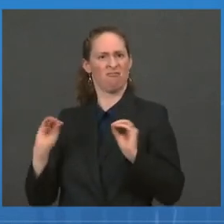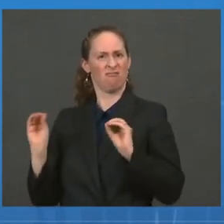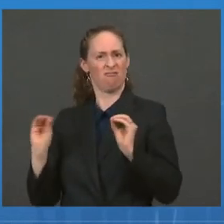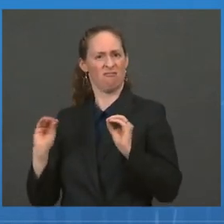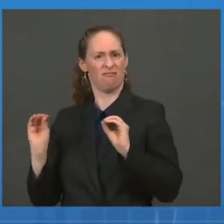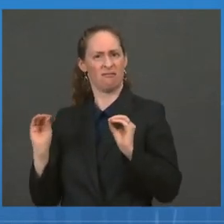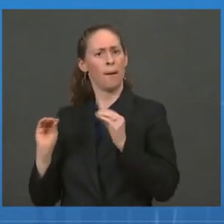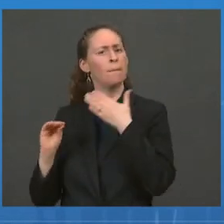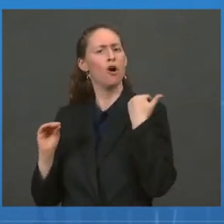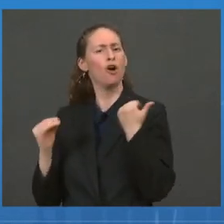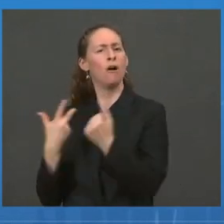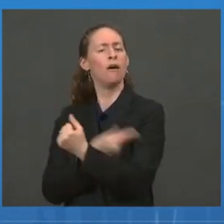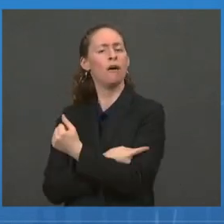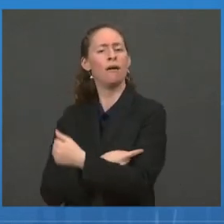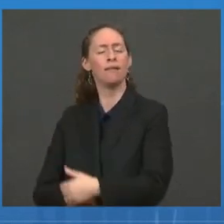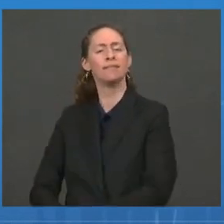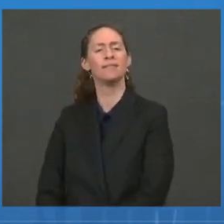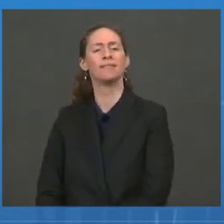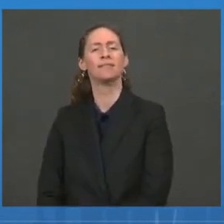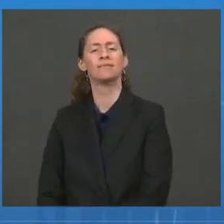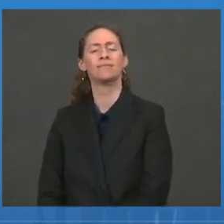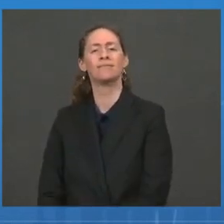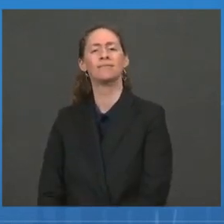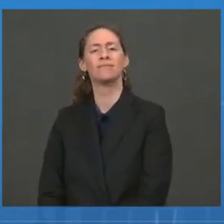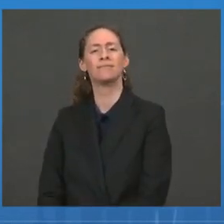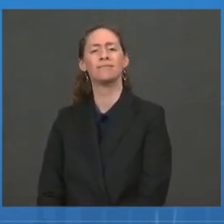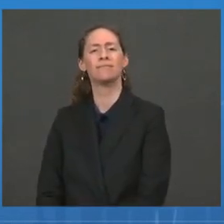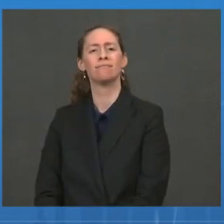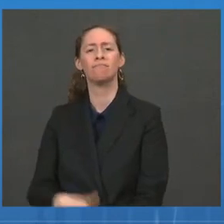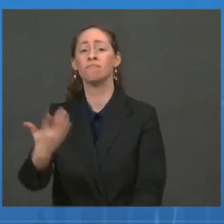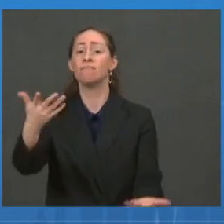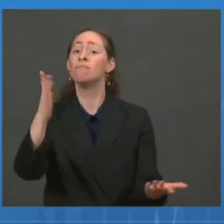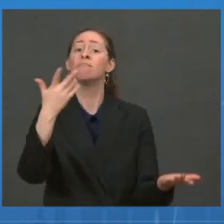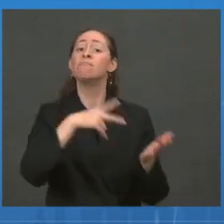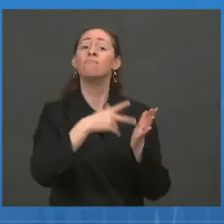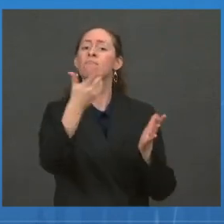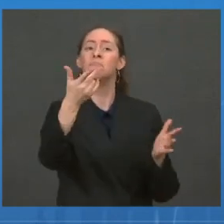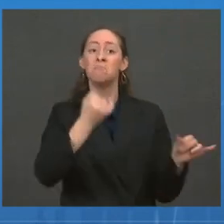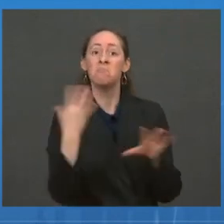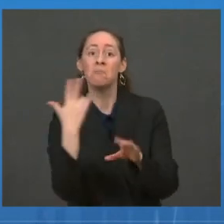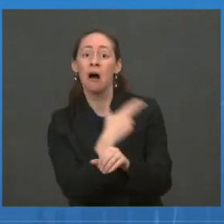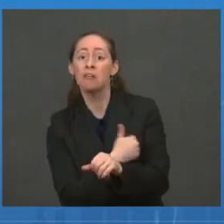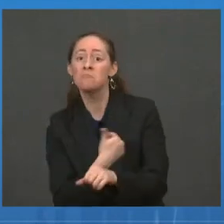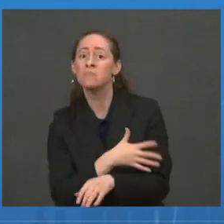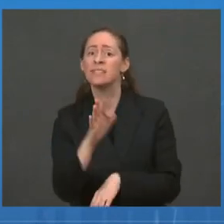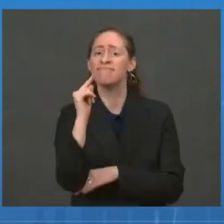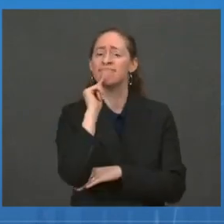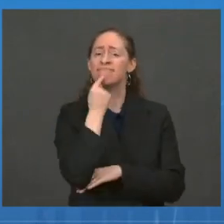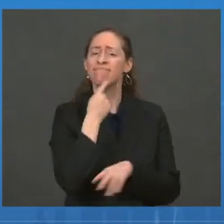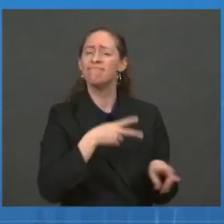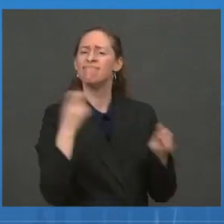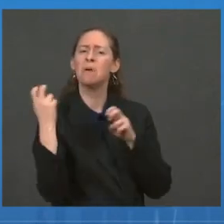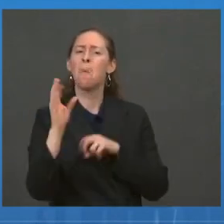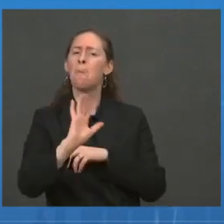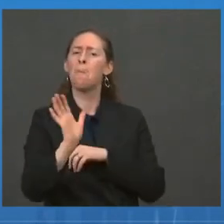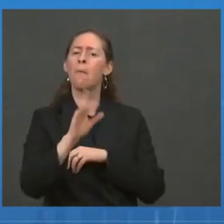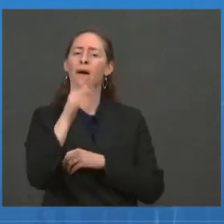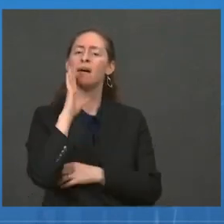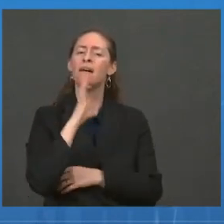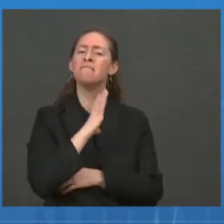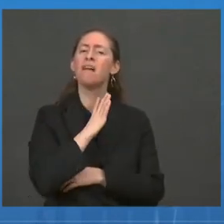say that although these mutations suggest a diminution of protection and a degree of immune